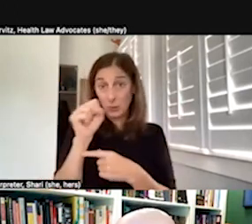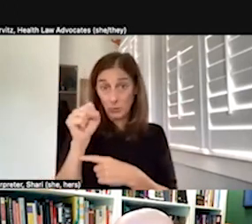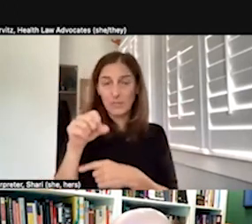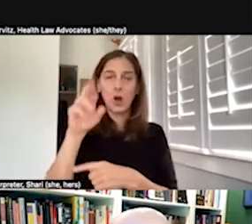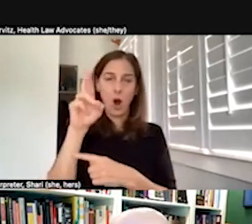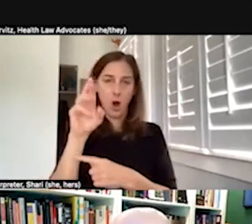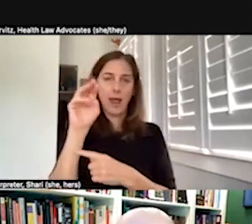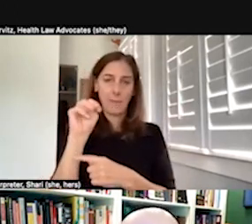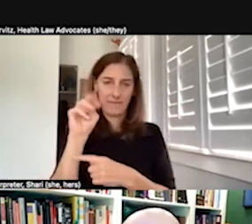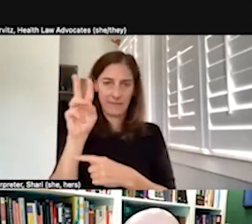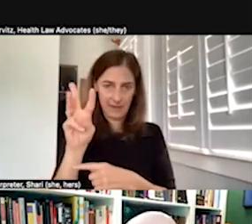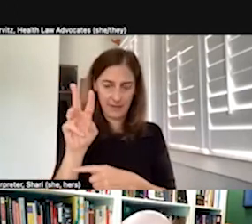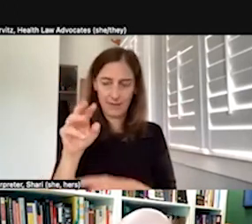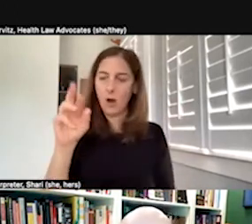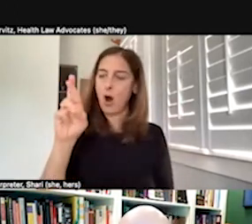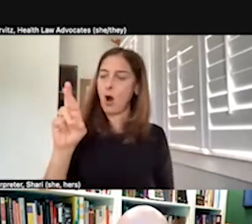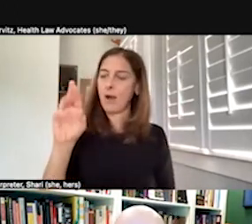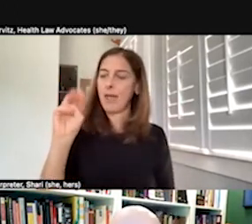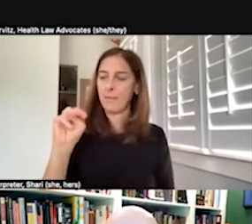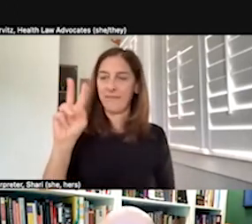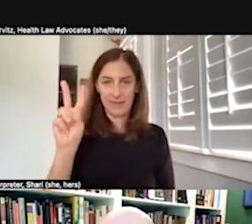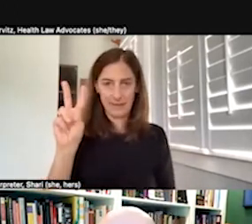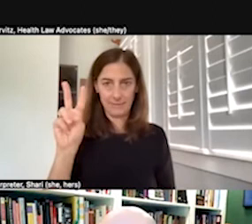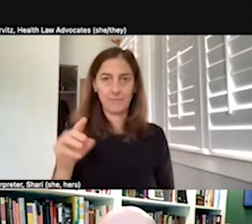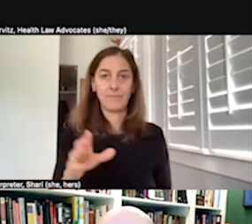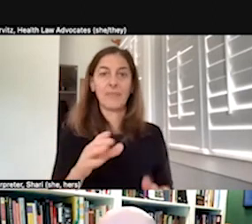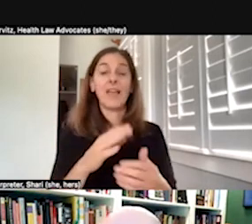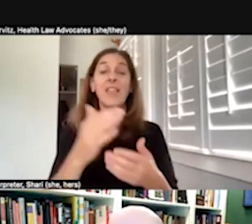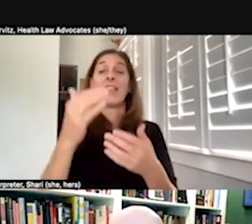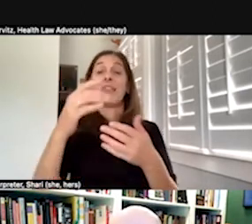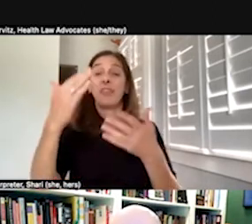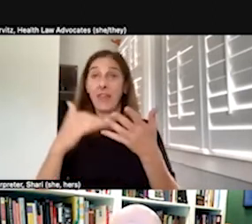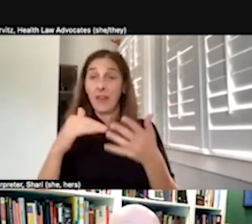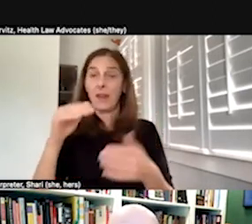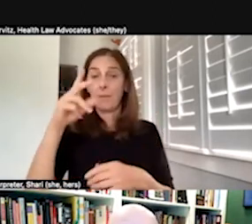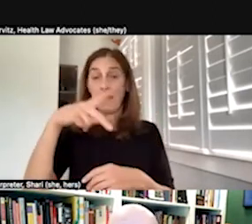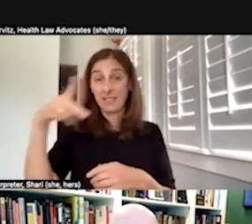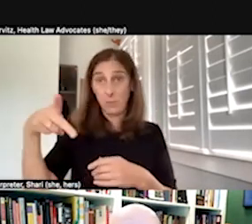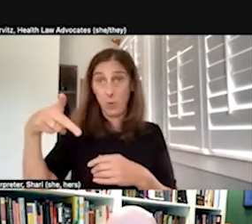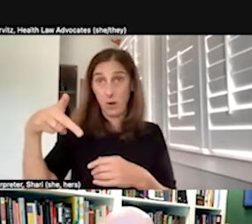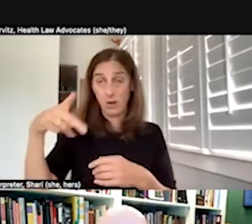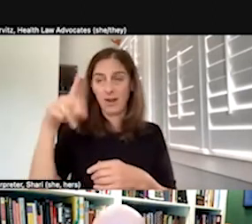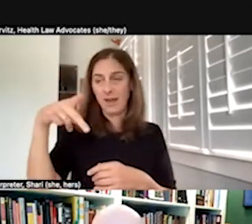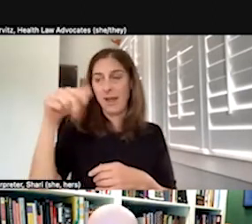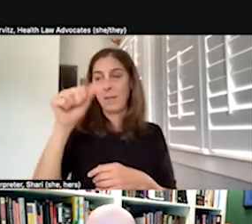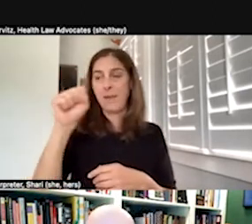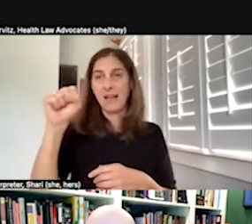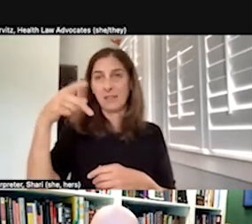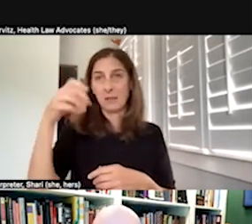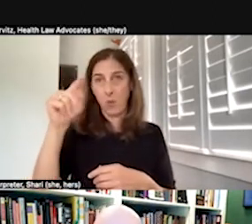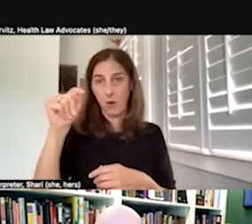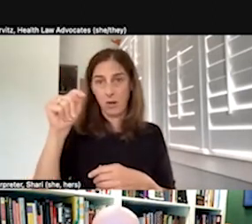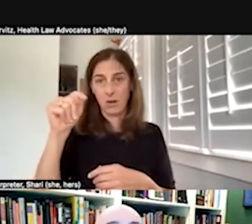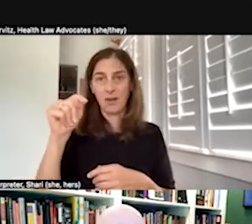driver's license, then passport, and then I would say there's a lot of space between passport and birth